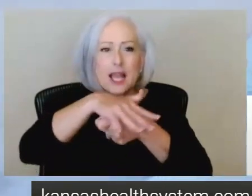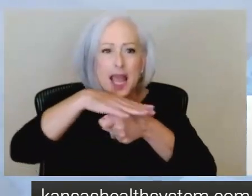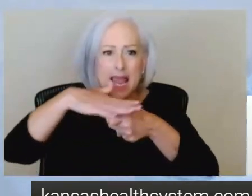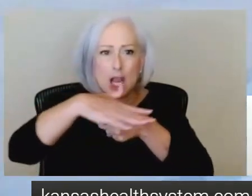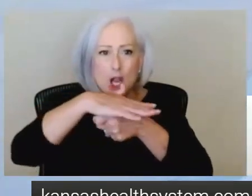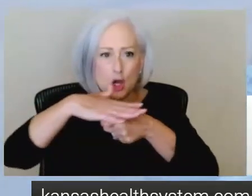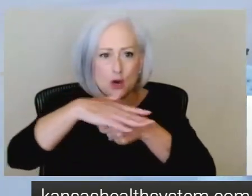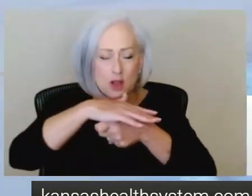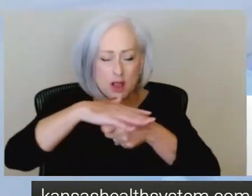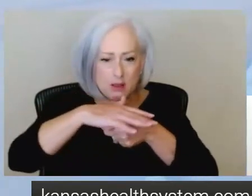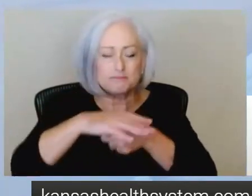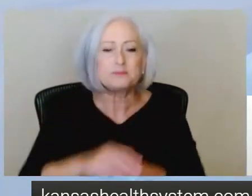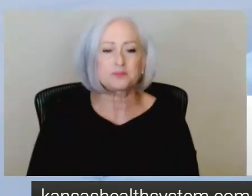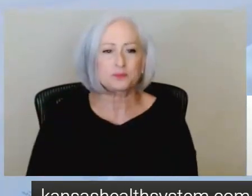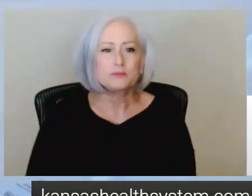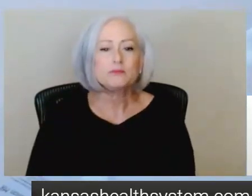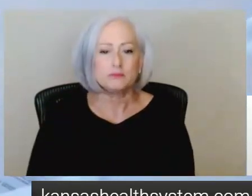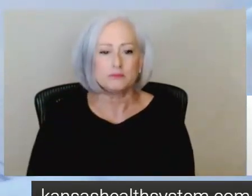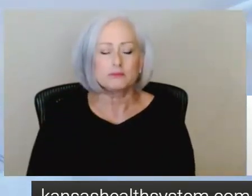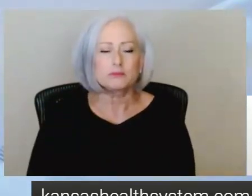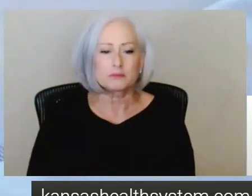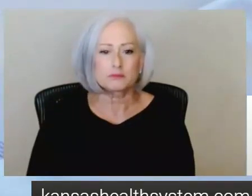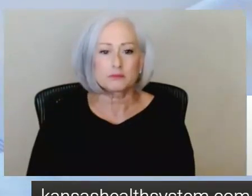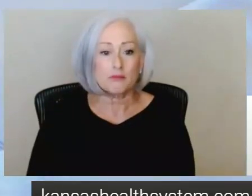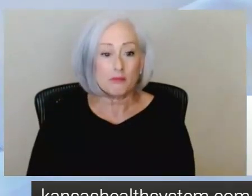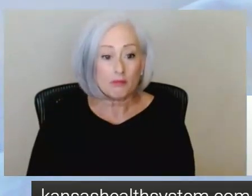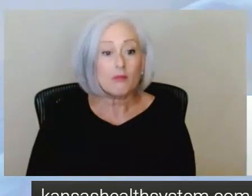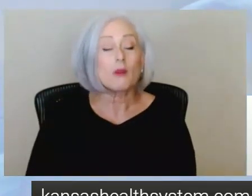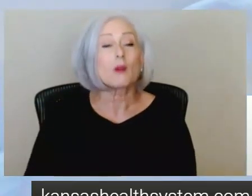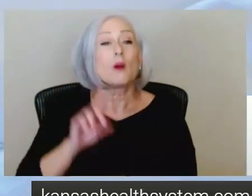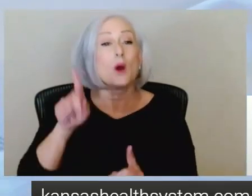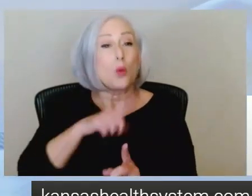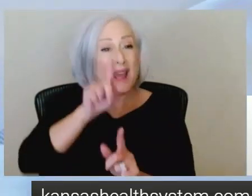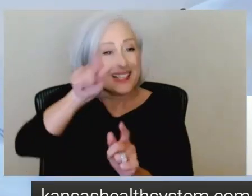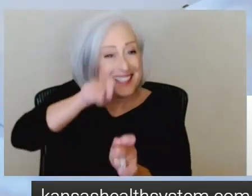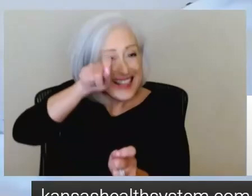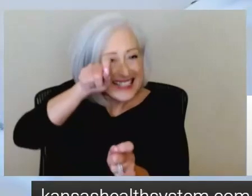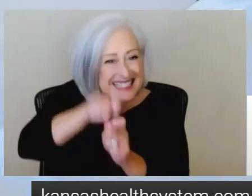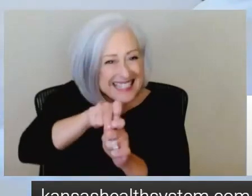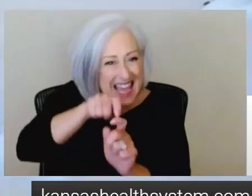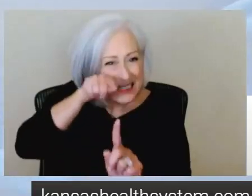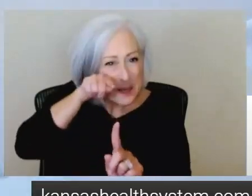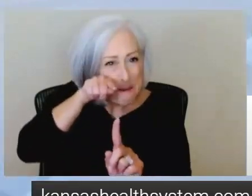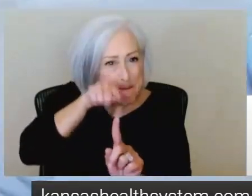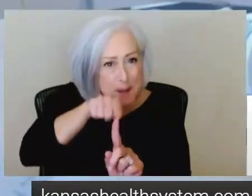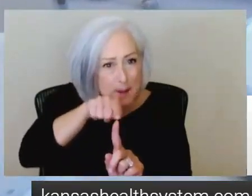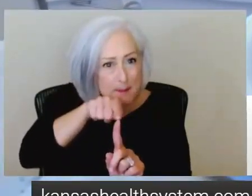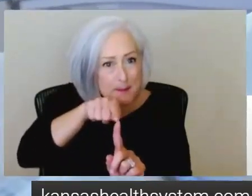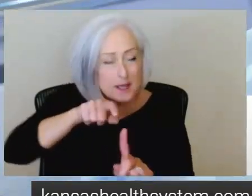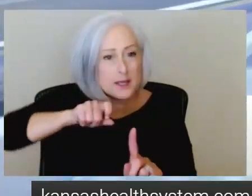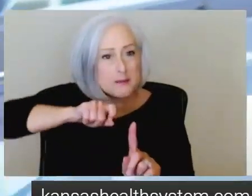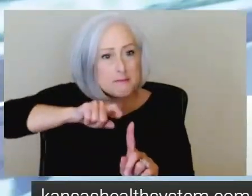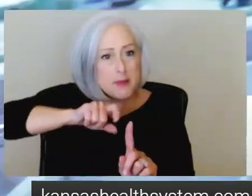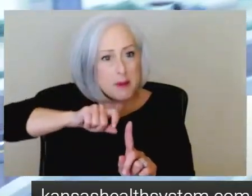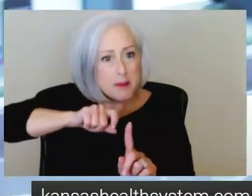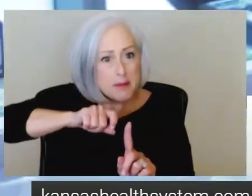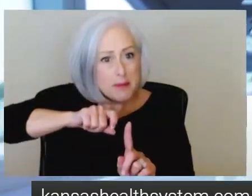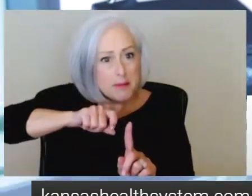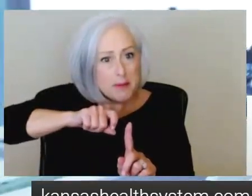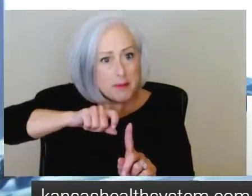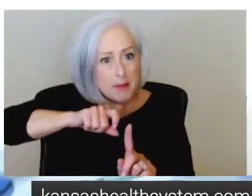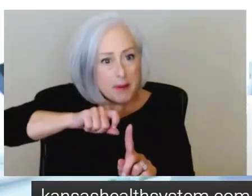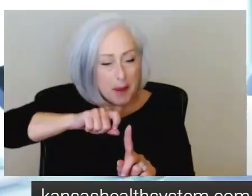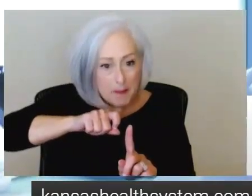And basically, once it's targeted precisely, they will focus the high-intensity ultrasound